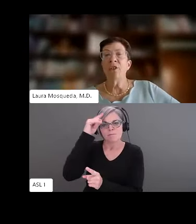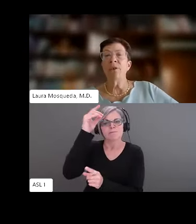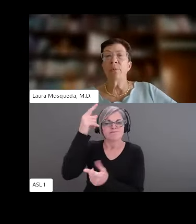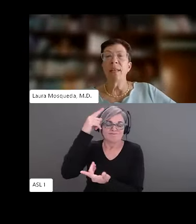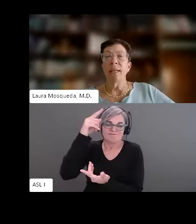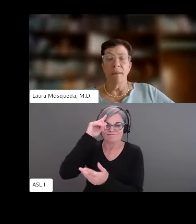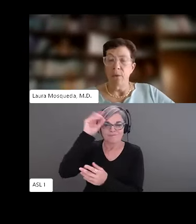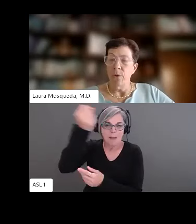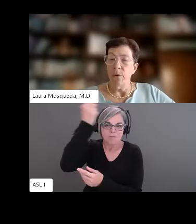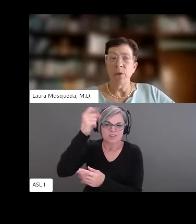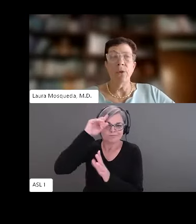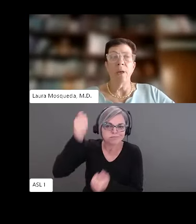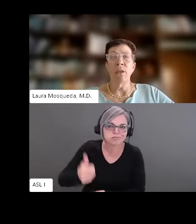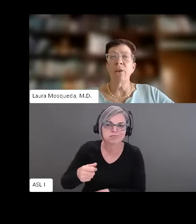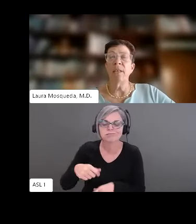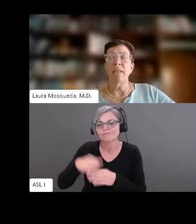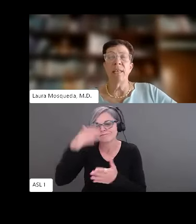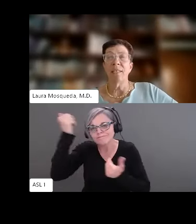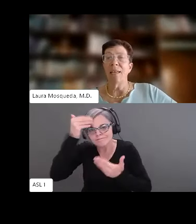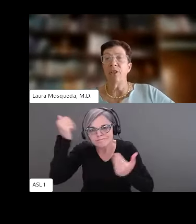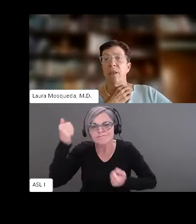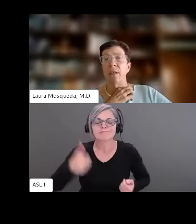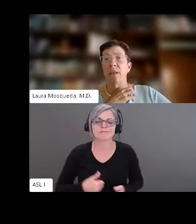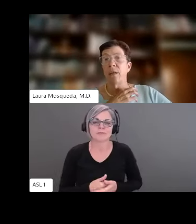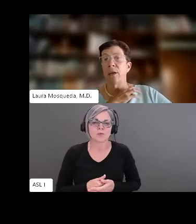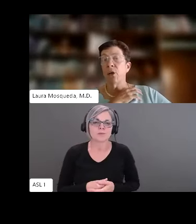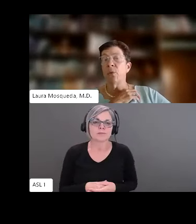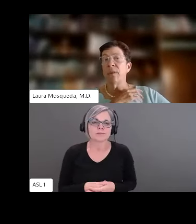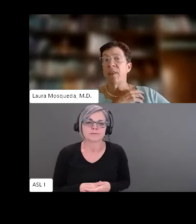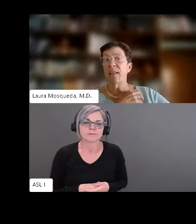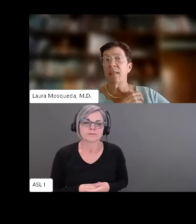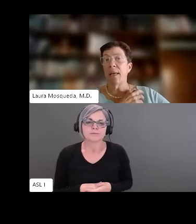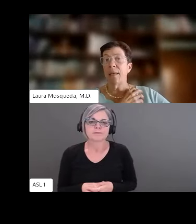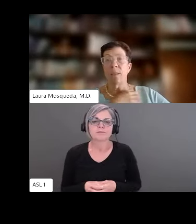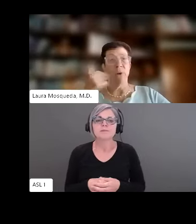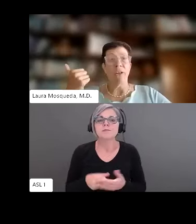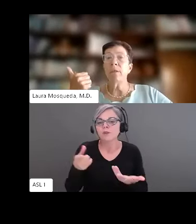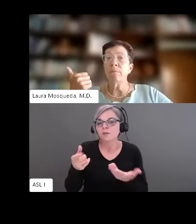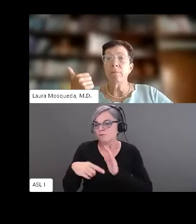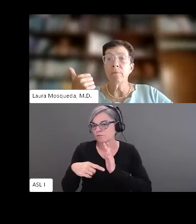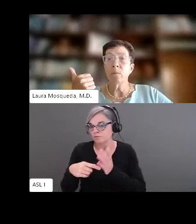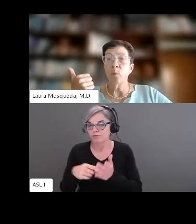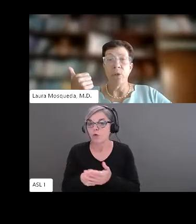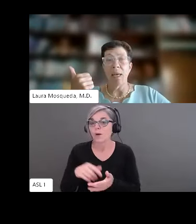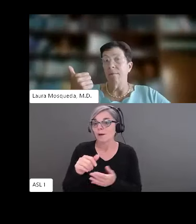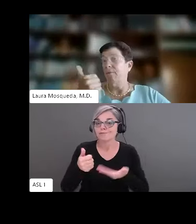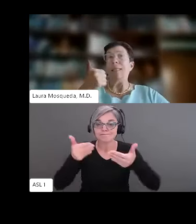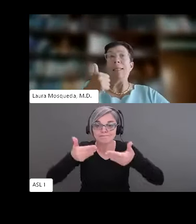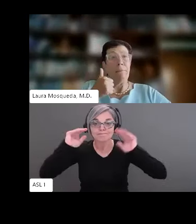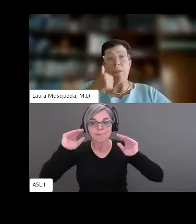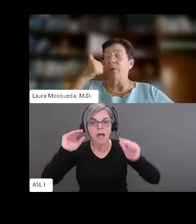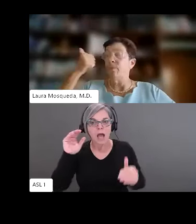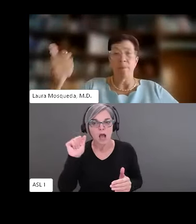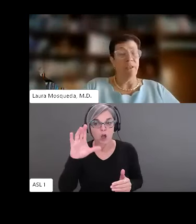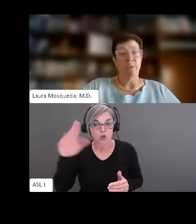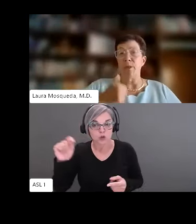The issues related to alertness and attention occur with things like depression, where you can't really,